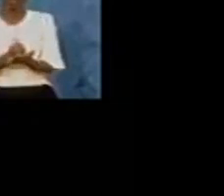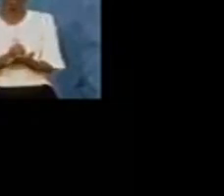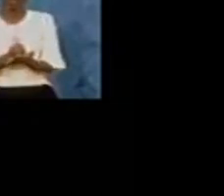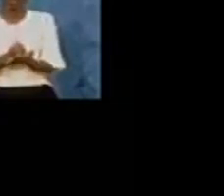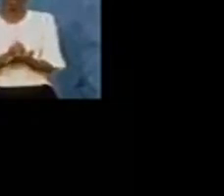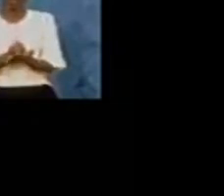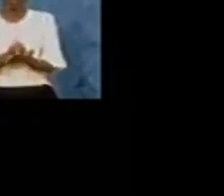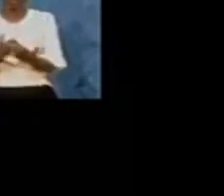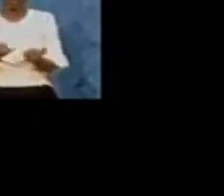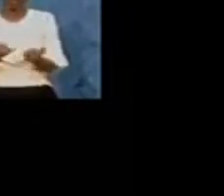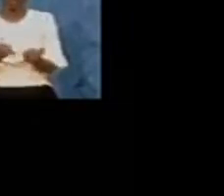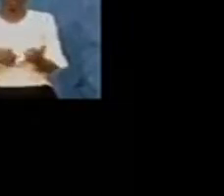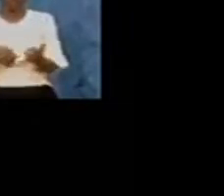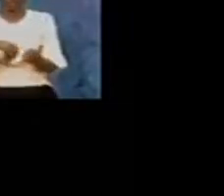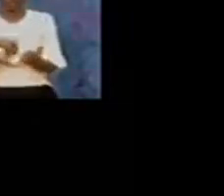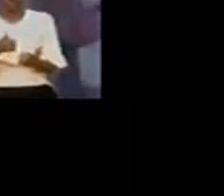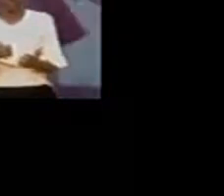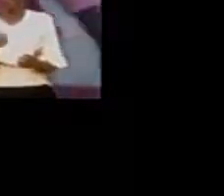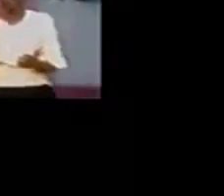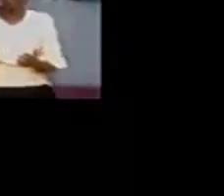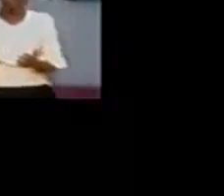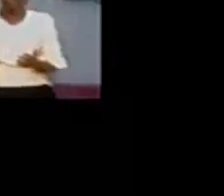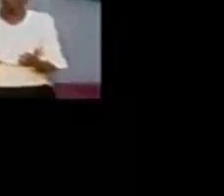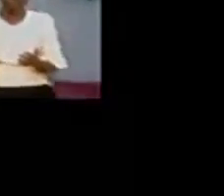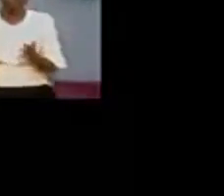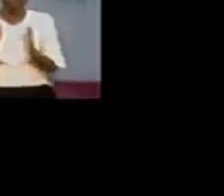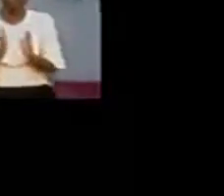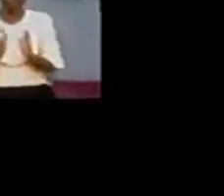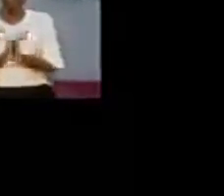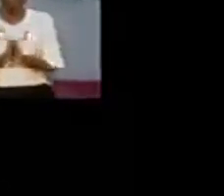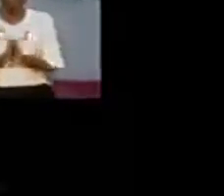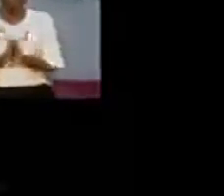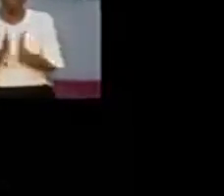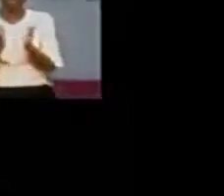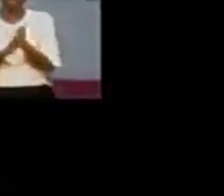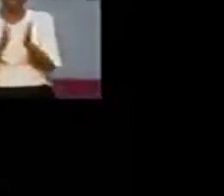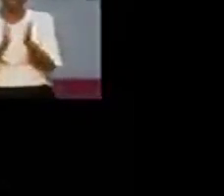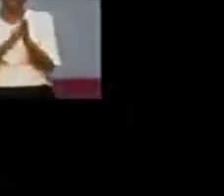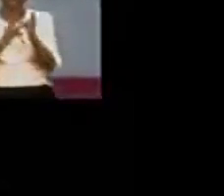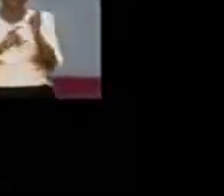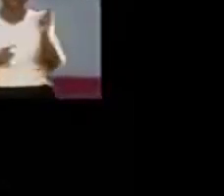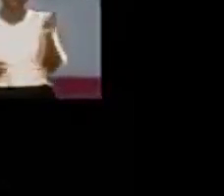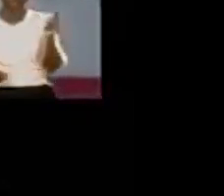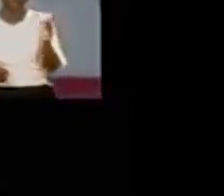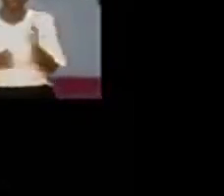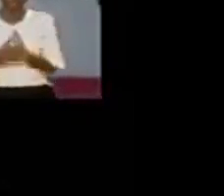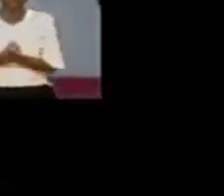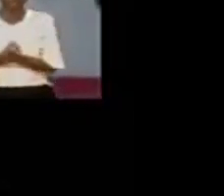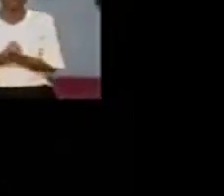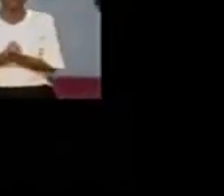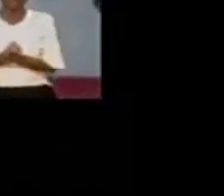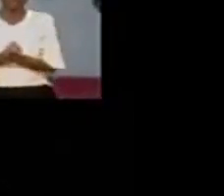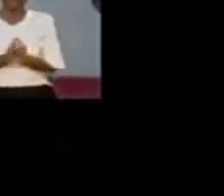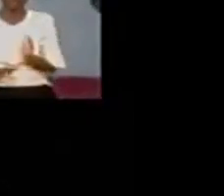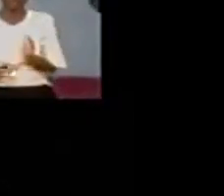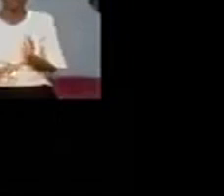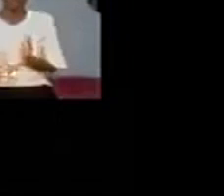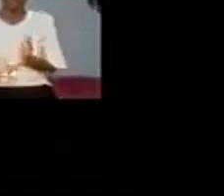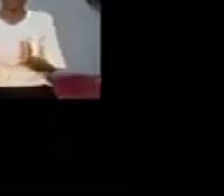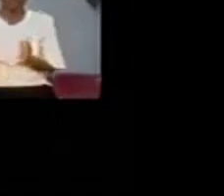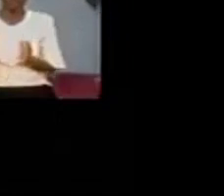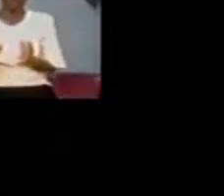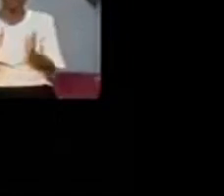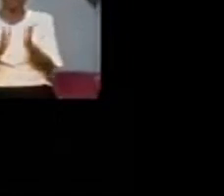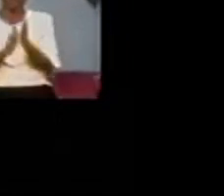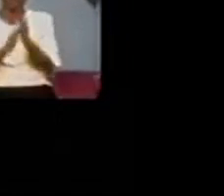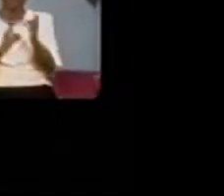praise the Lord children of God praise the Lord I'm sister Roseville by